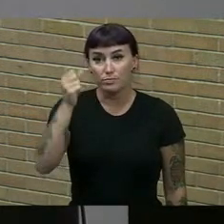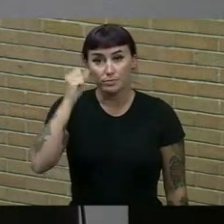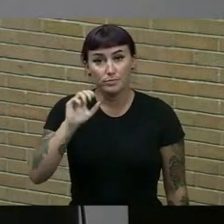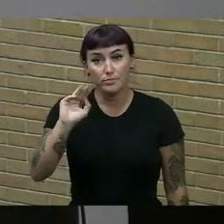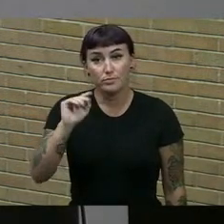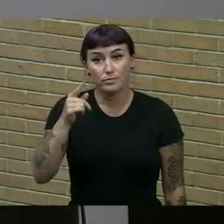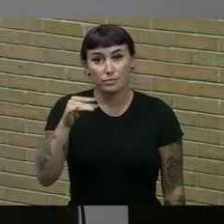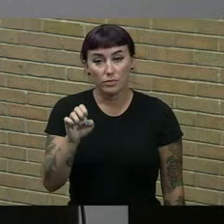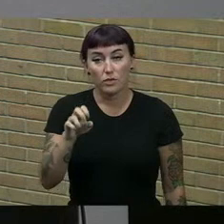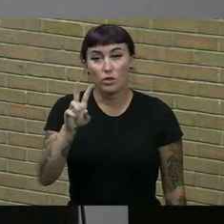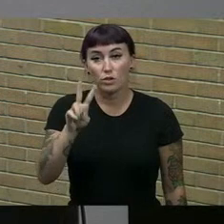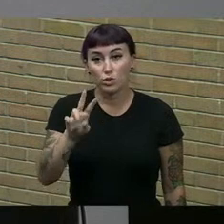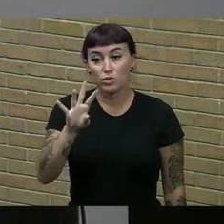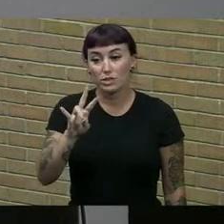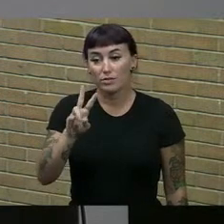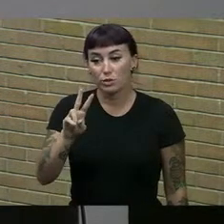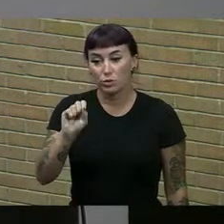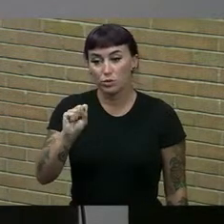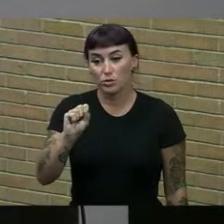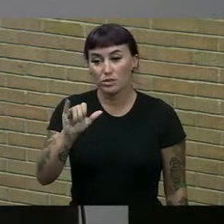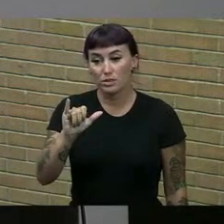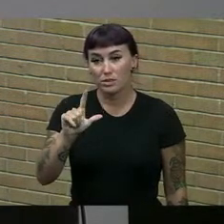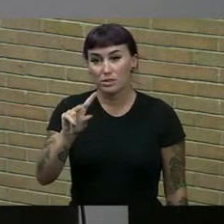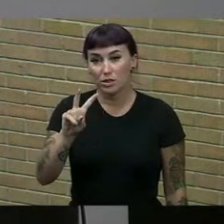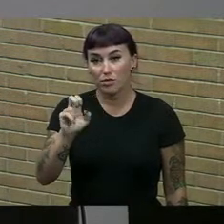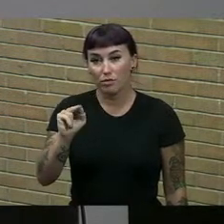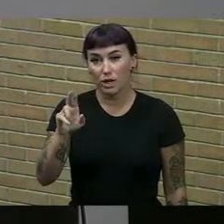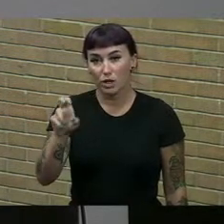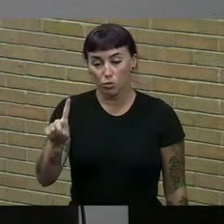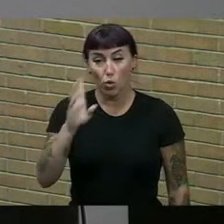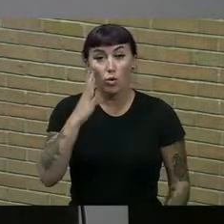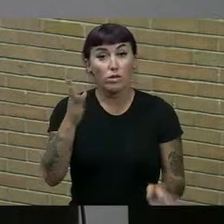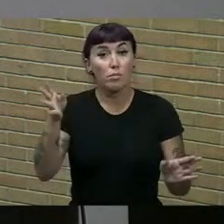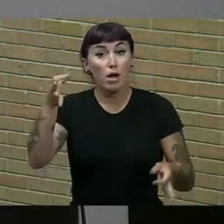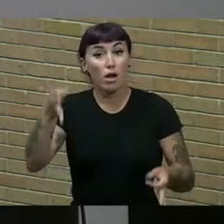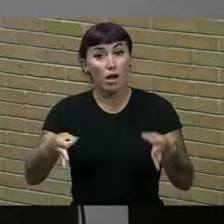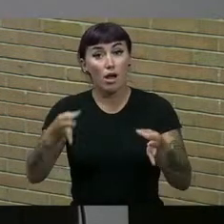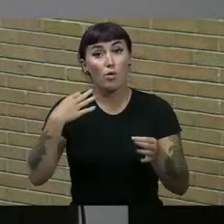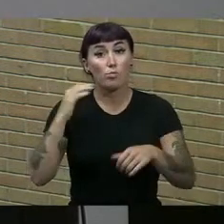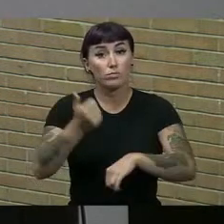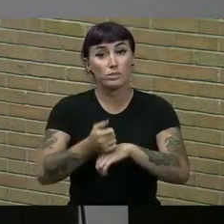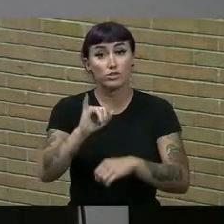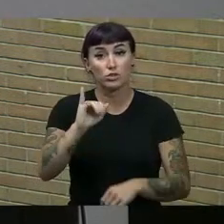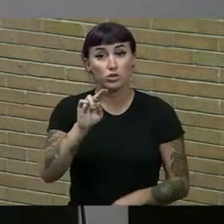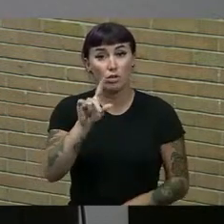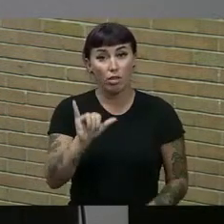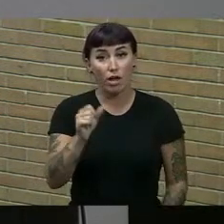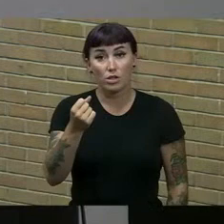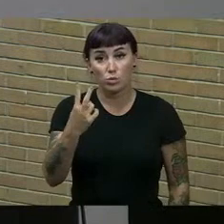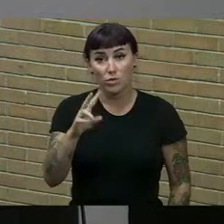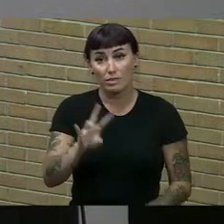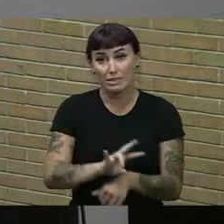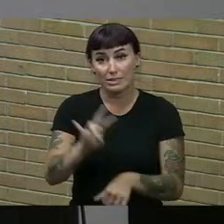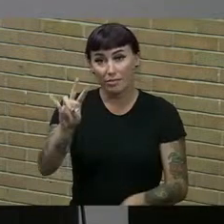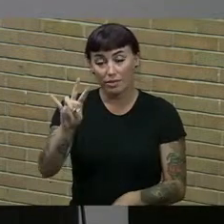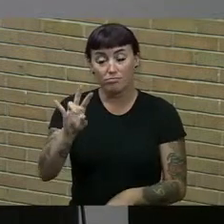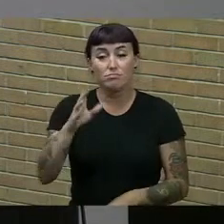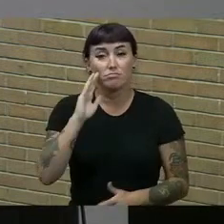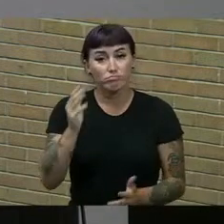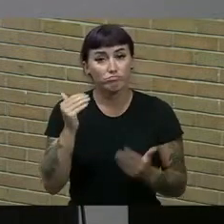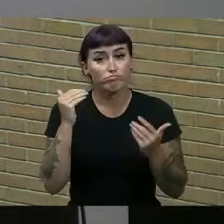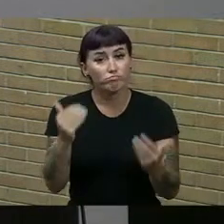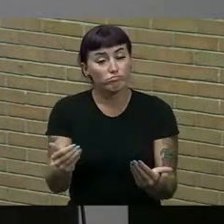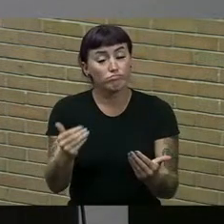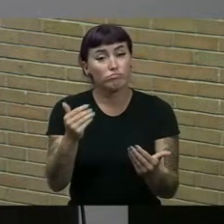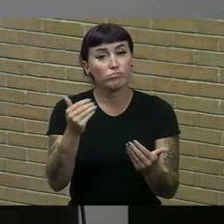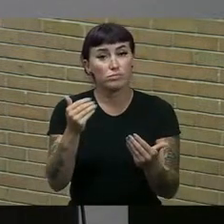272 Sylvan Road. The public hearing would be set for July 12th at 7 p.m. I move that we adopt the